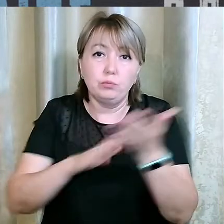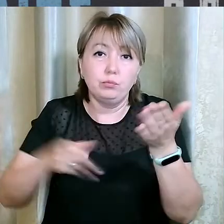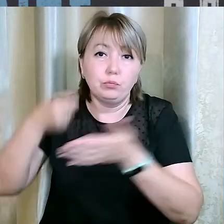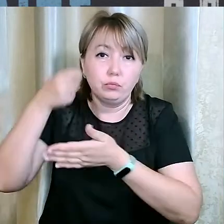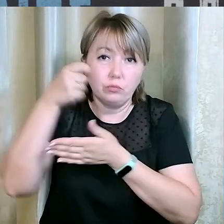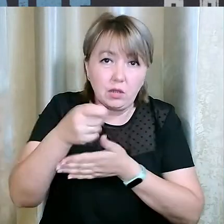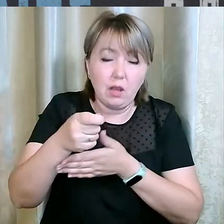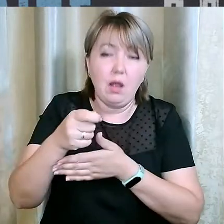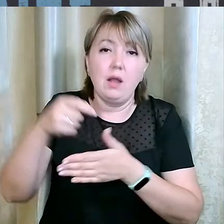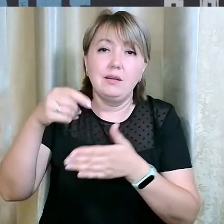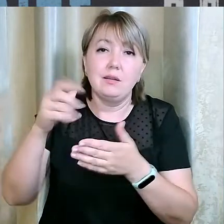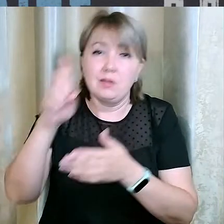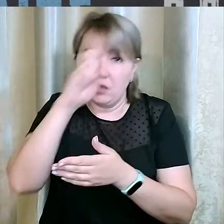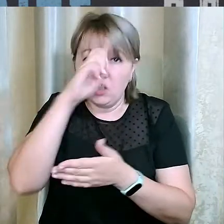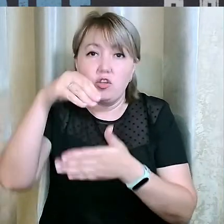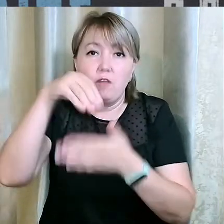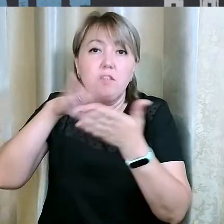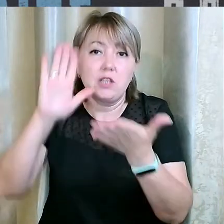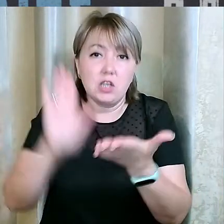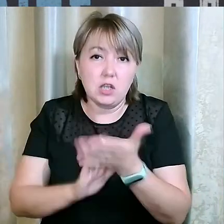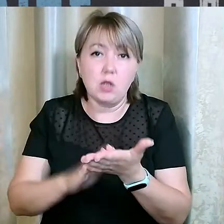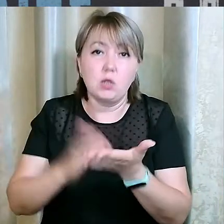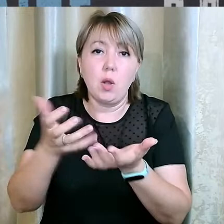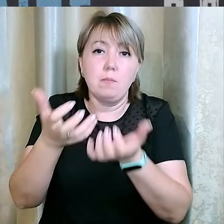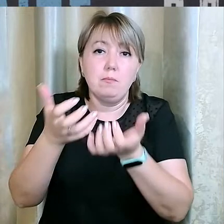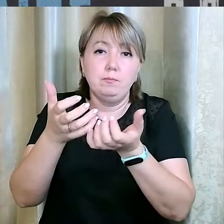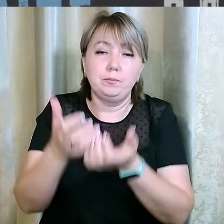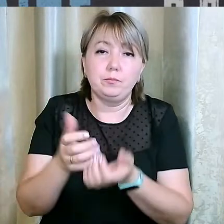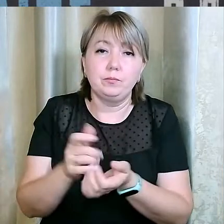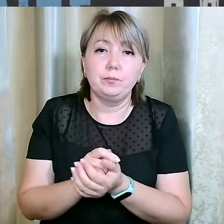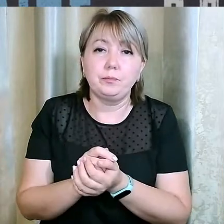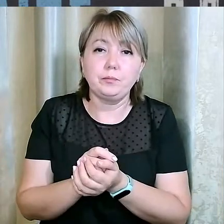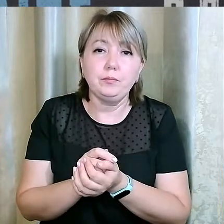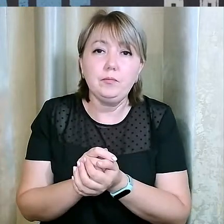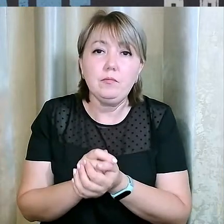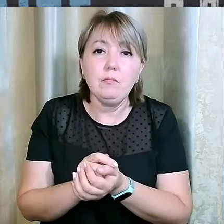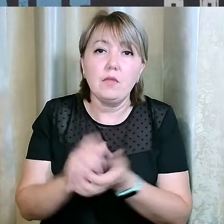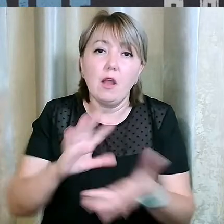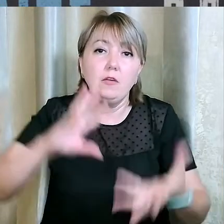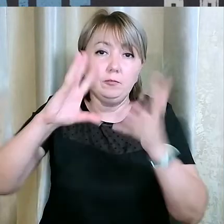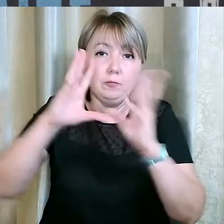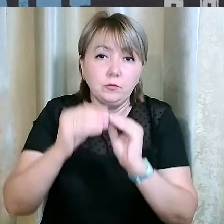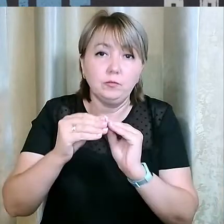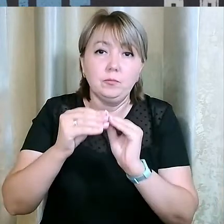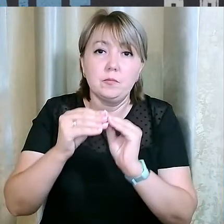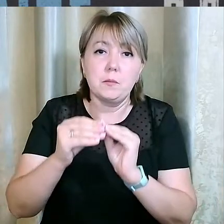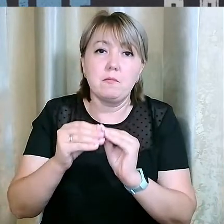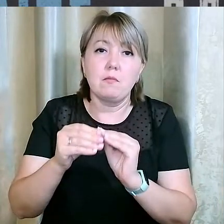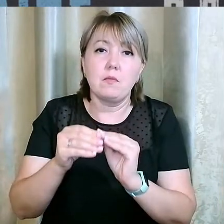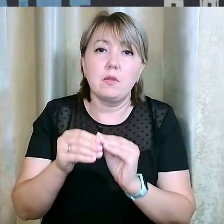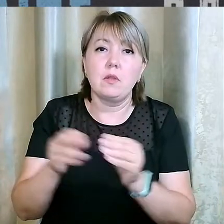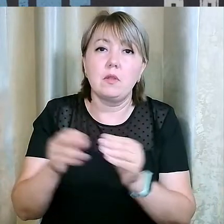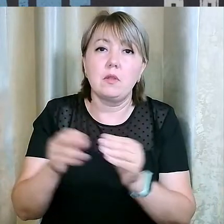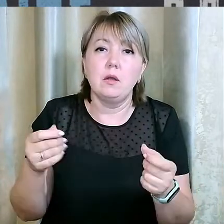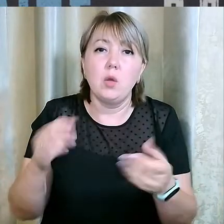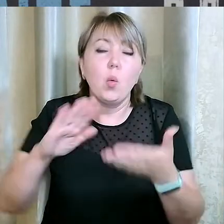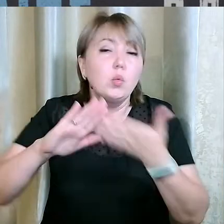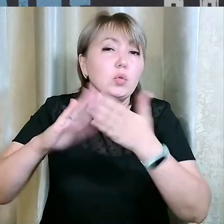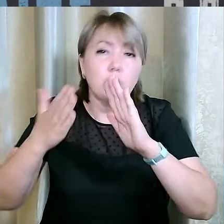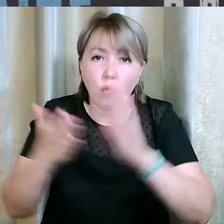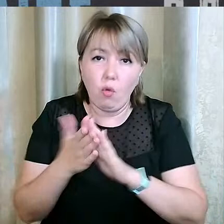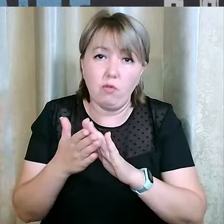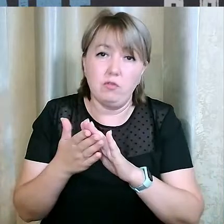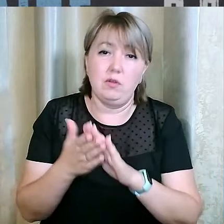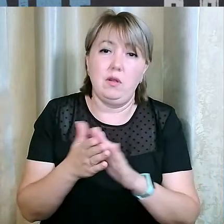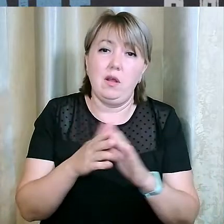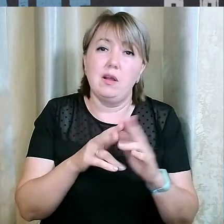agricultural producers should submit an application to the state agrarian register to participate in the this program